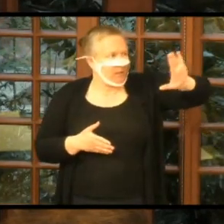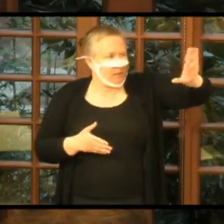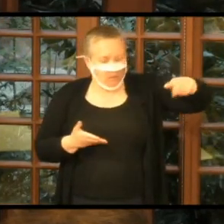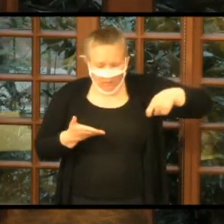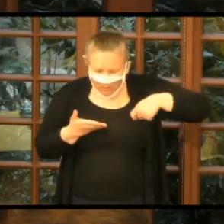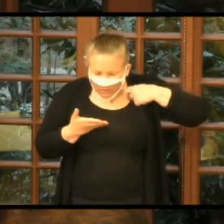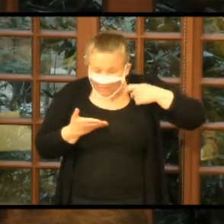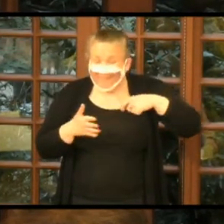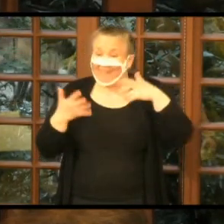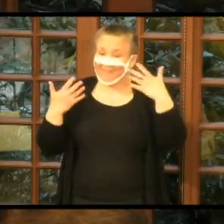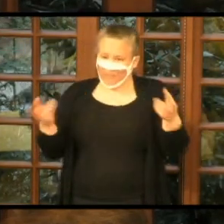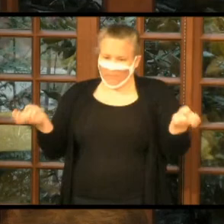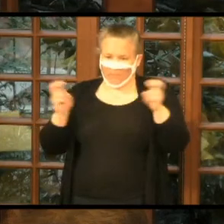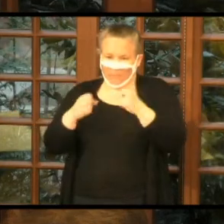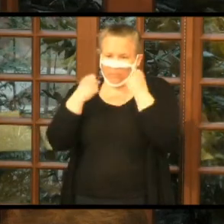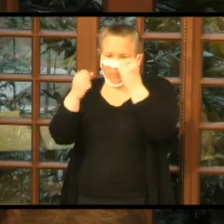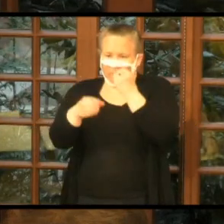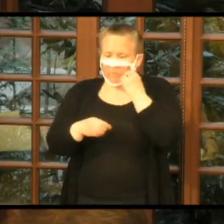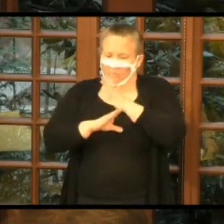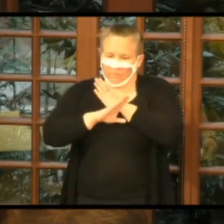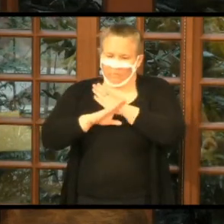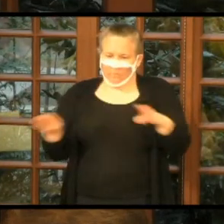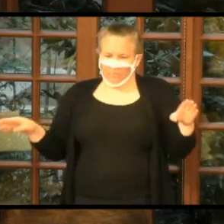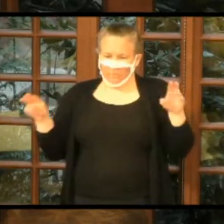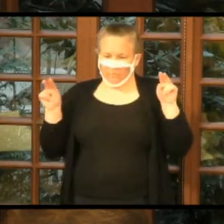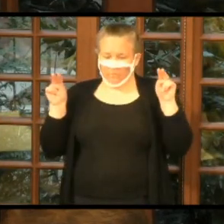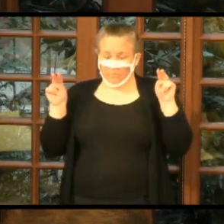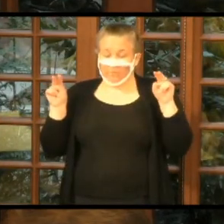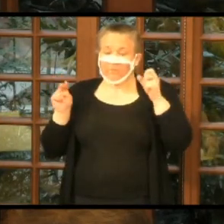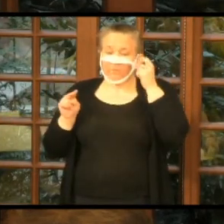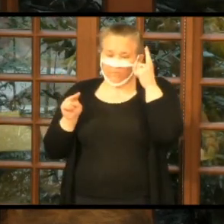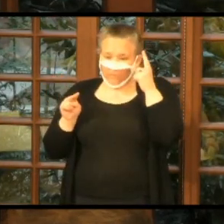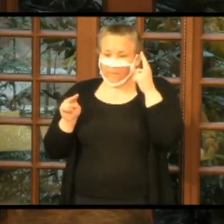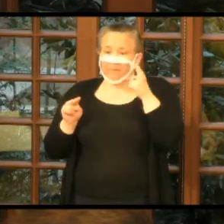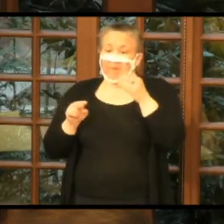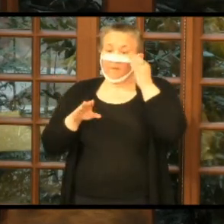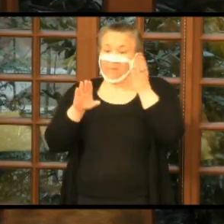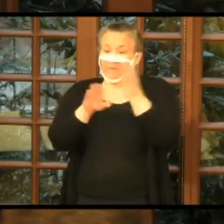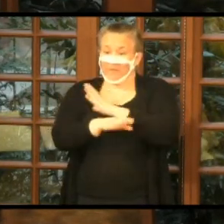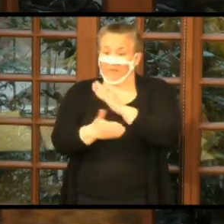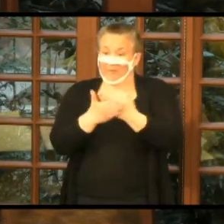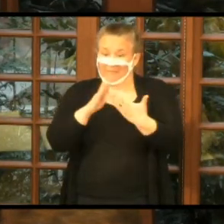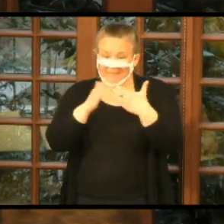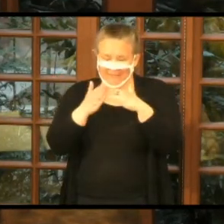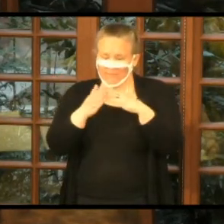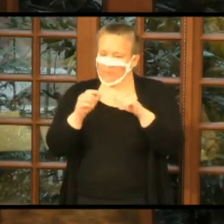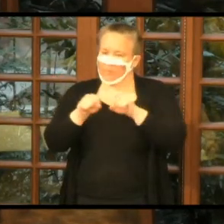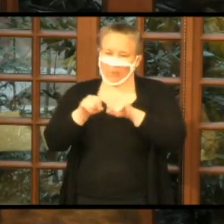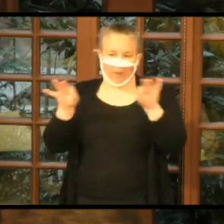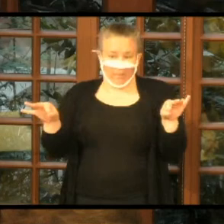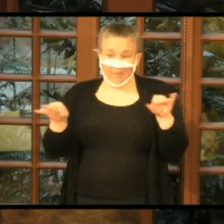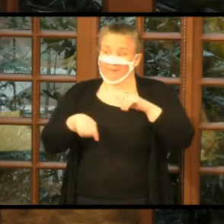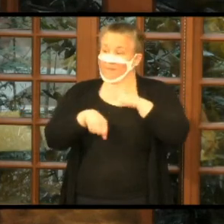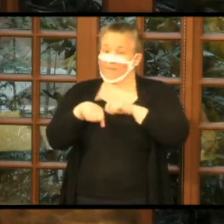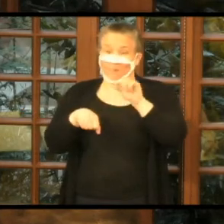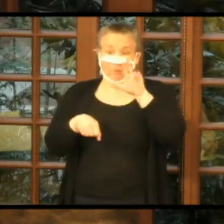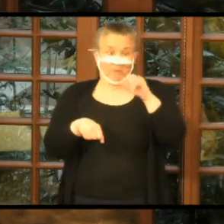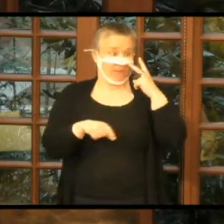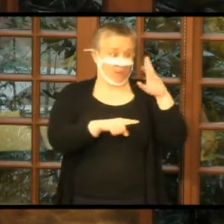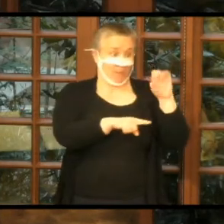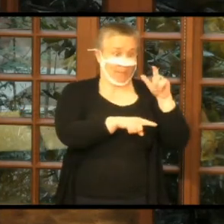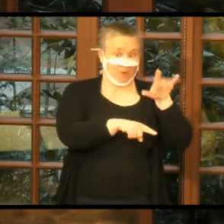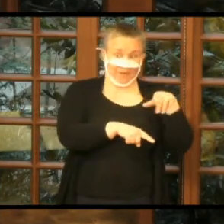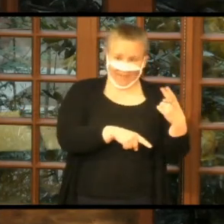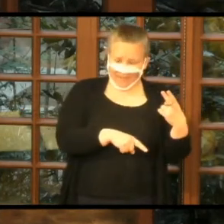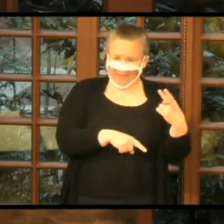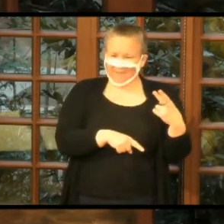And after that, they drove home in total silence. They broke up just before they reached the city, and the next time Lucy saw Meredith,